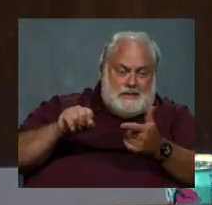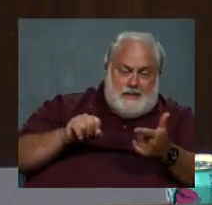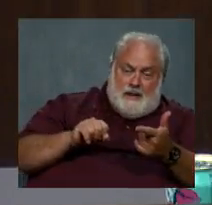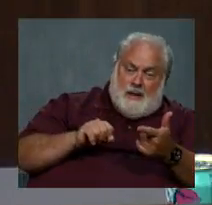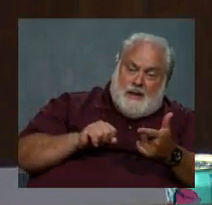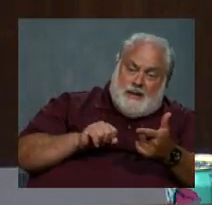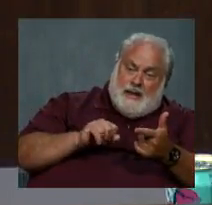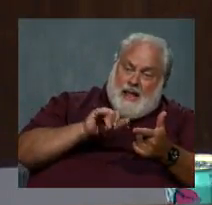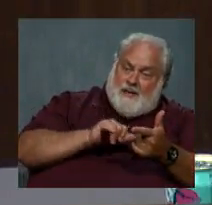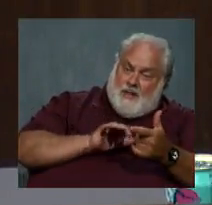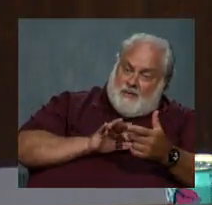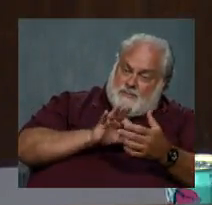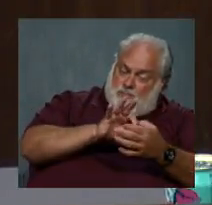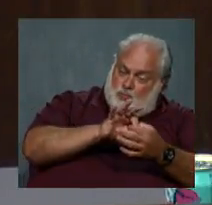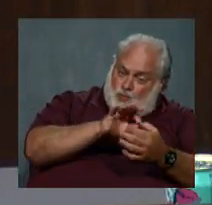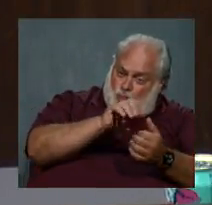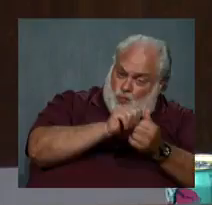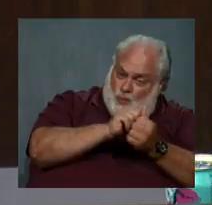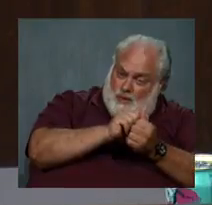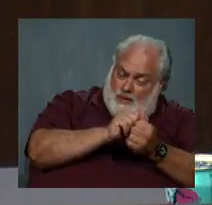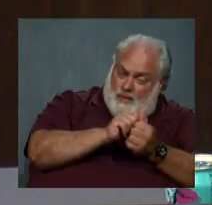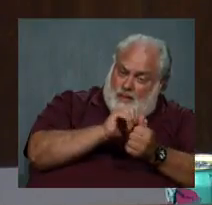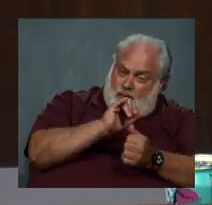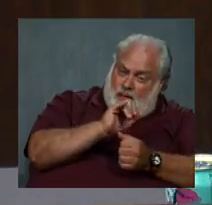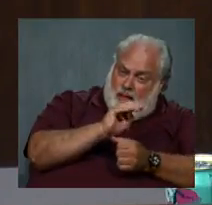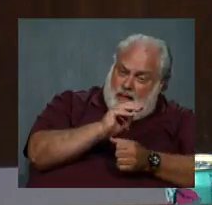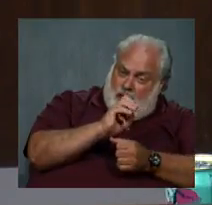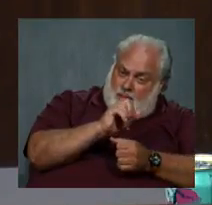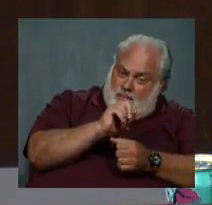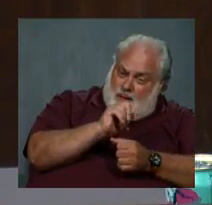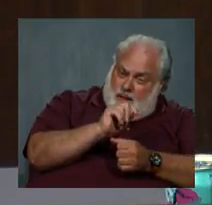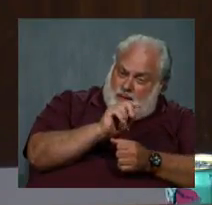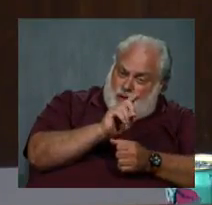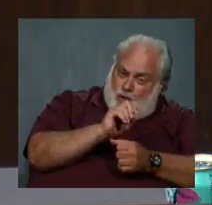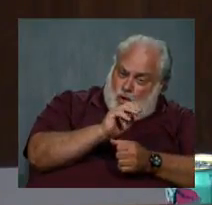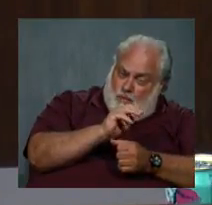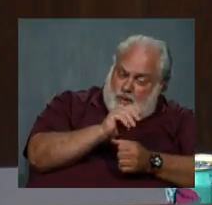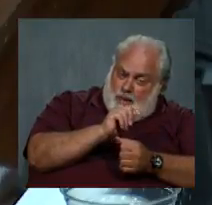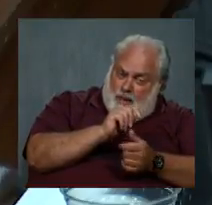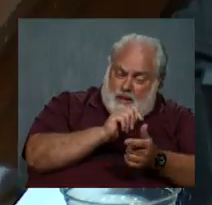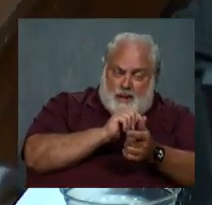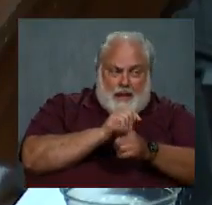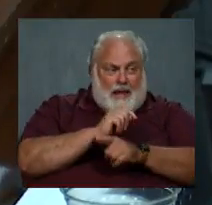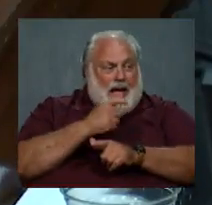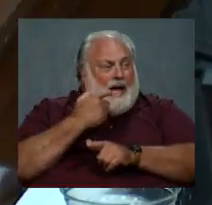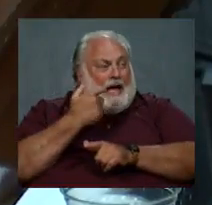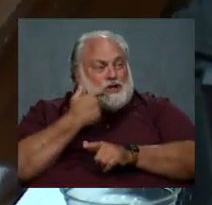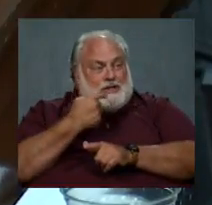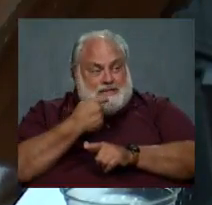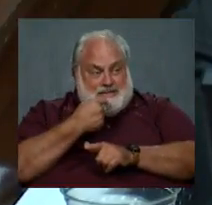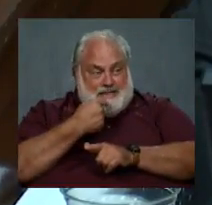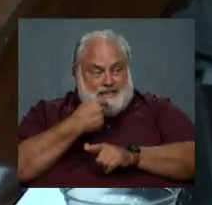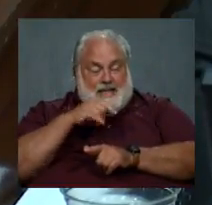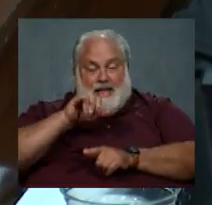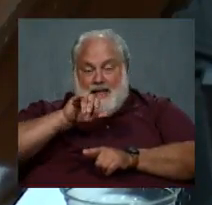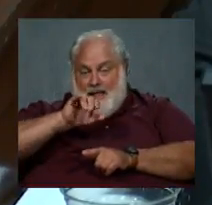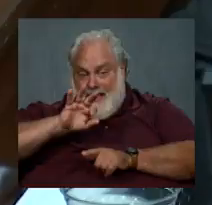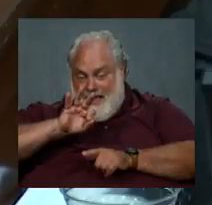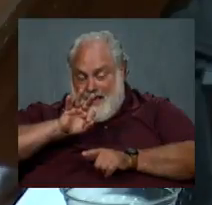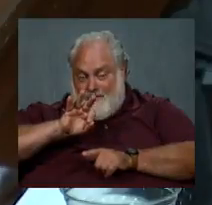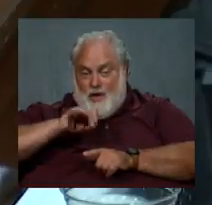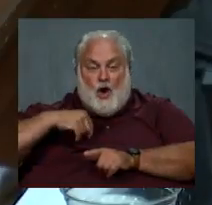this ordinance have anything to do with the eminent domain and all this that I was talking about? That's what I just answered, is that if